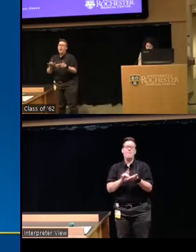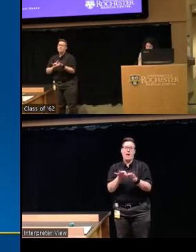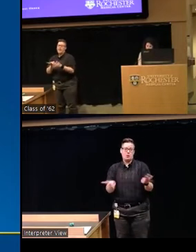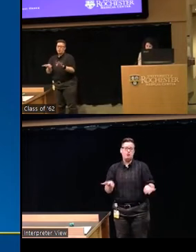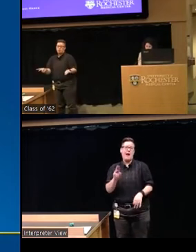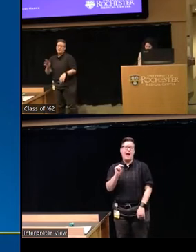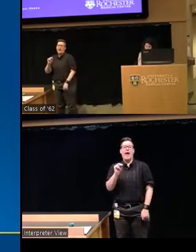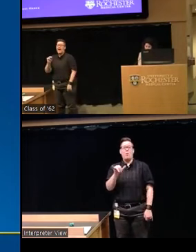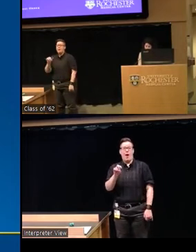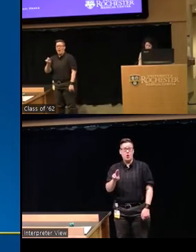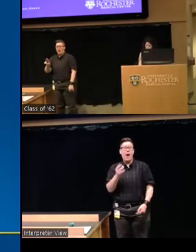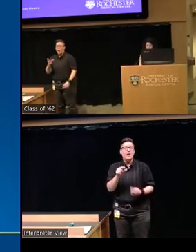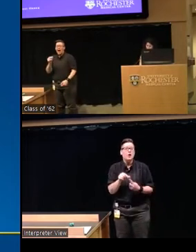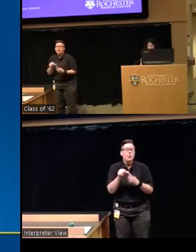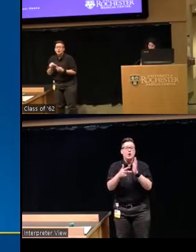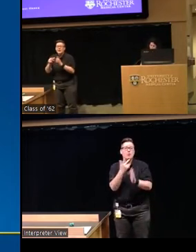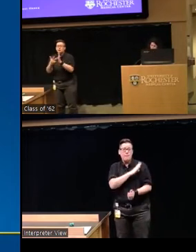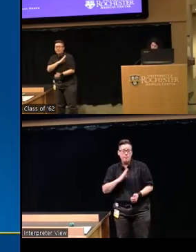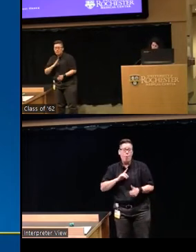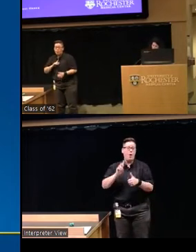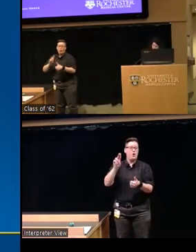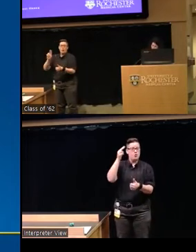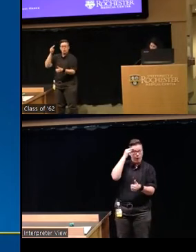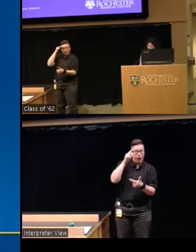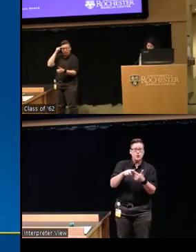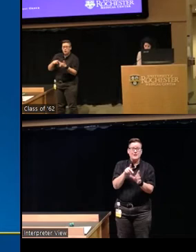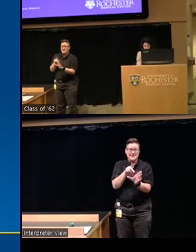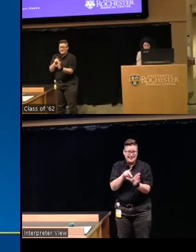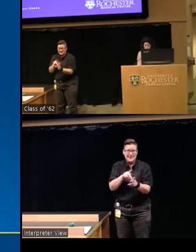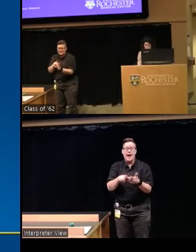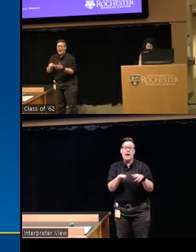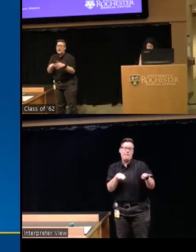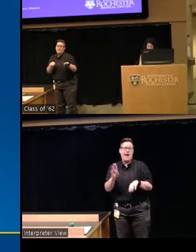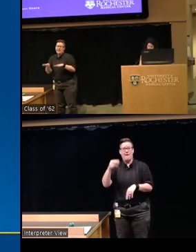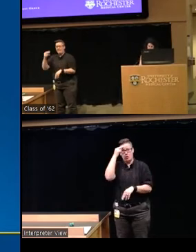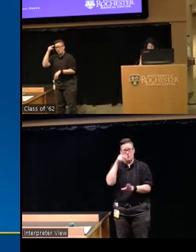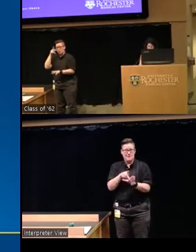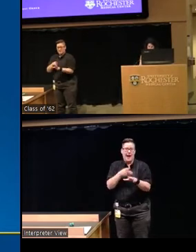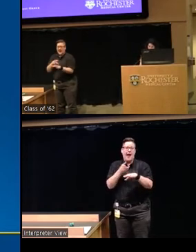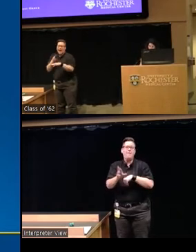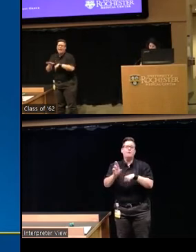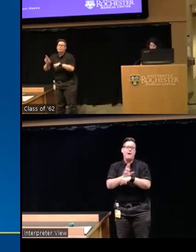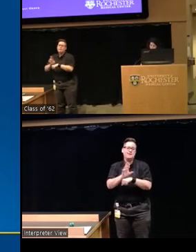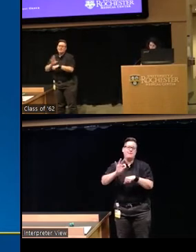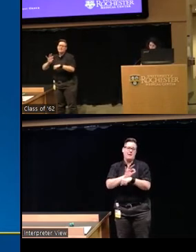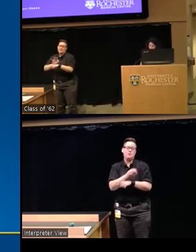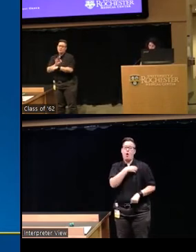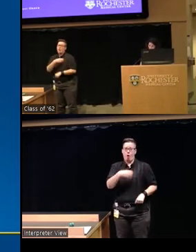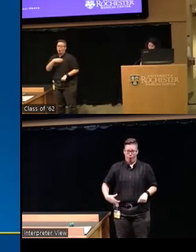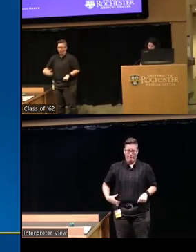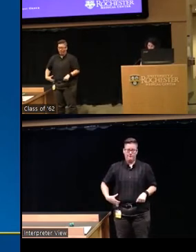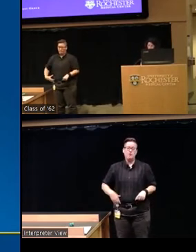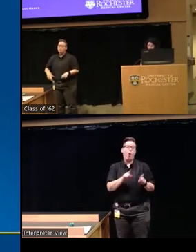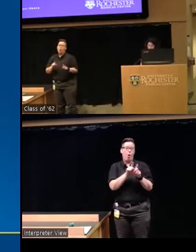is uniquely triple boarded in neurology, psychiatry, and behavioral neuropsychiatry after completing residency and fellowships at Harvard,